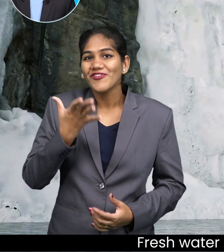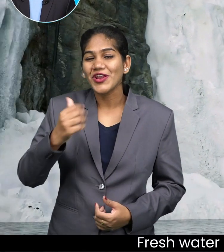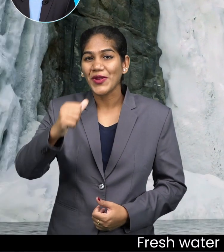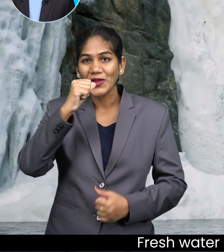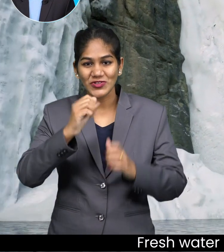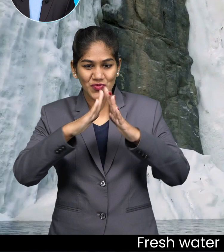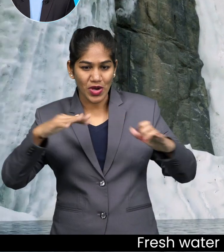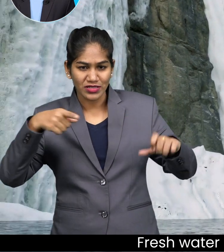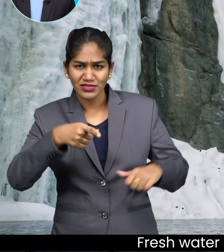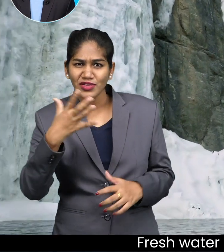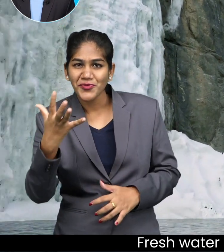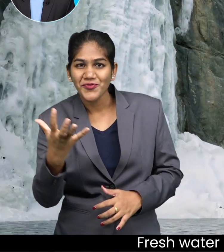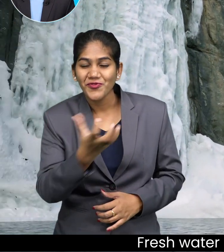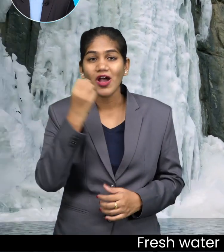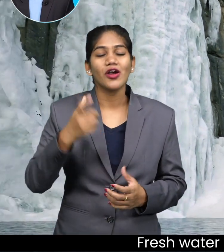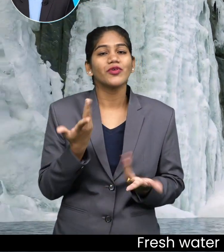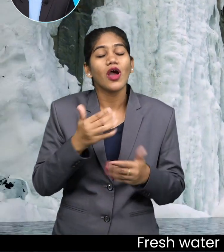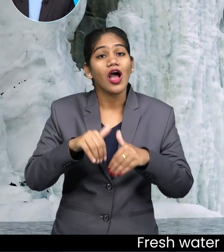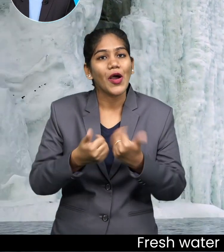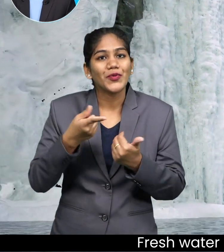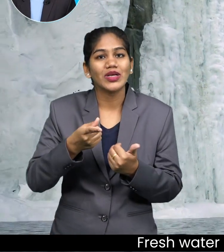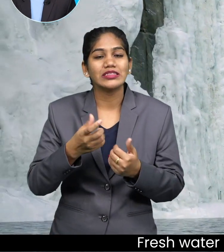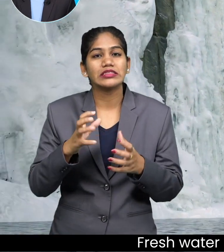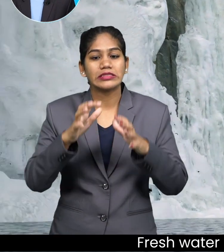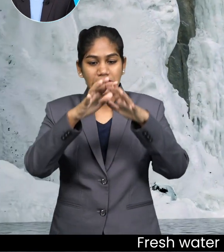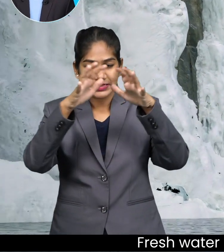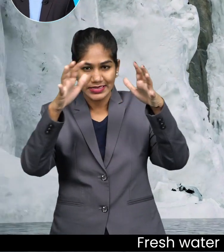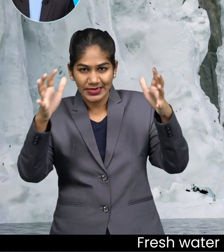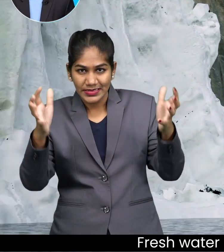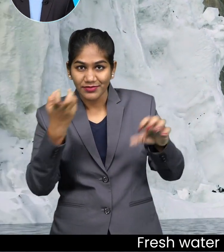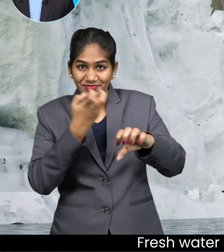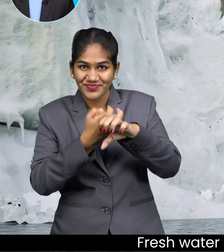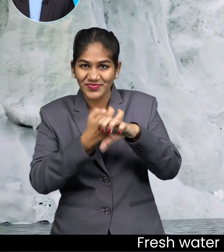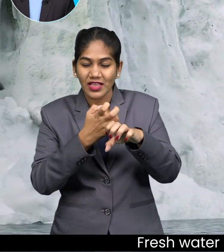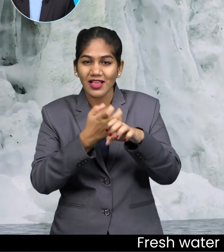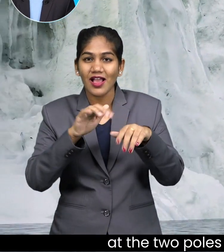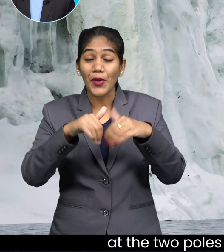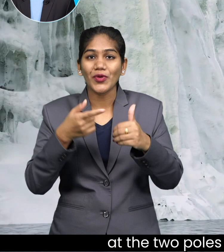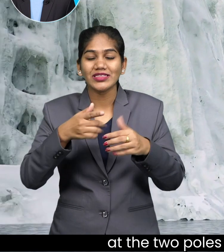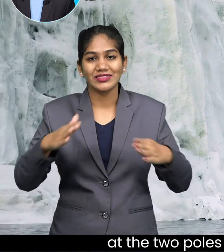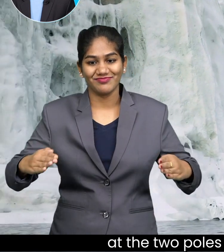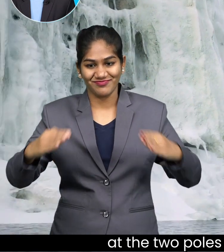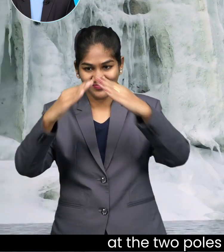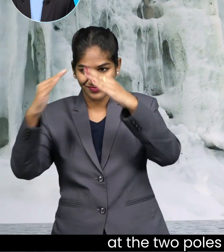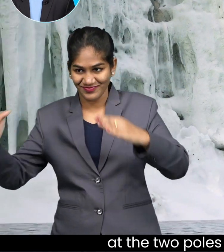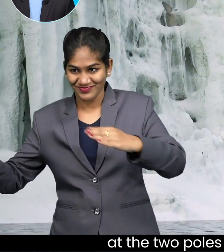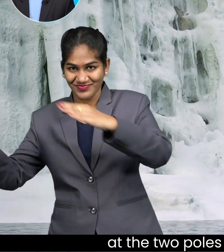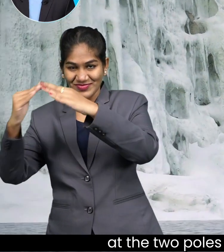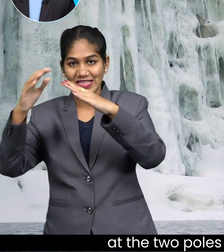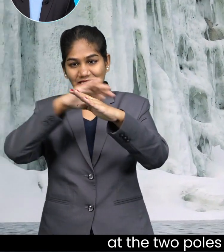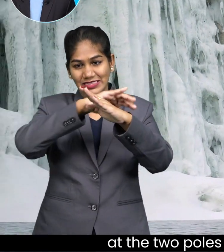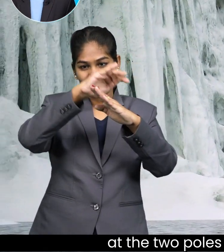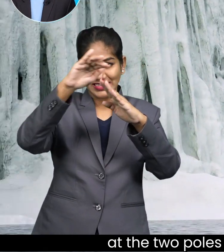Fresh water is found frozen in the ice caps at the two